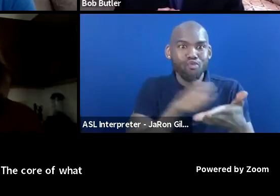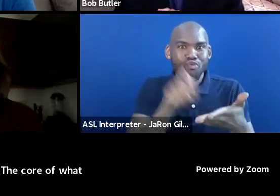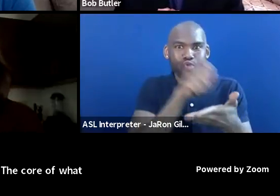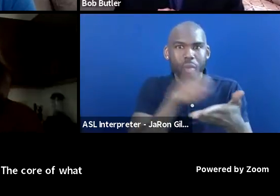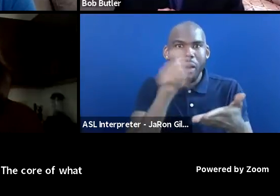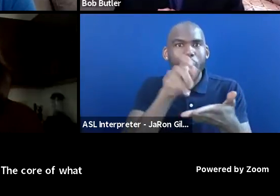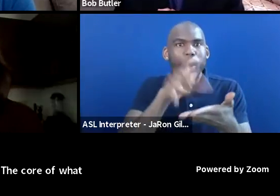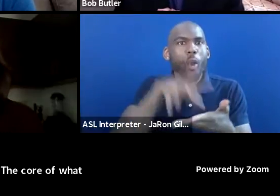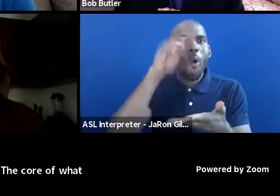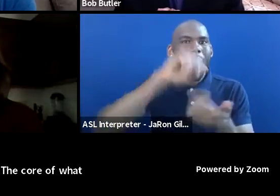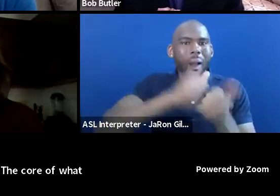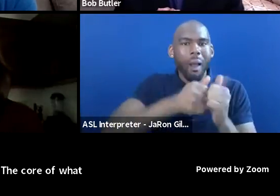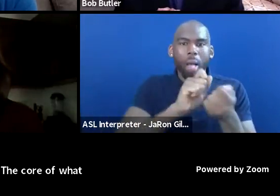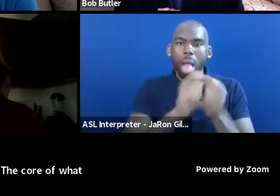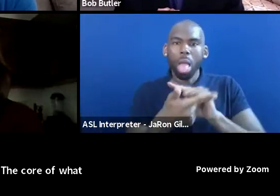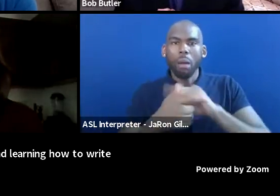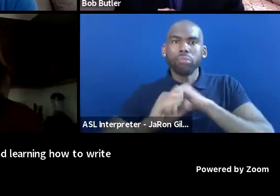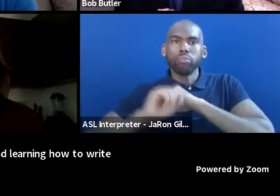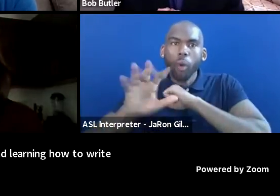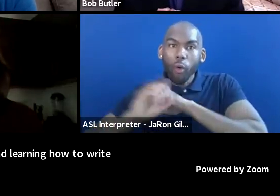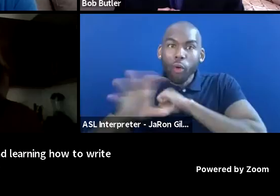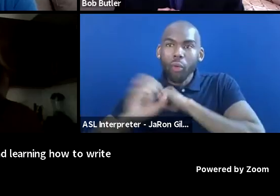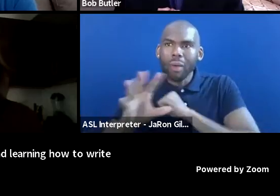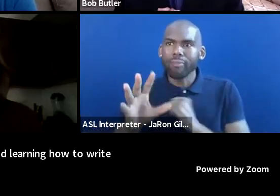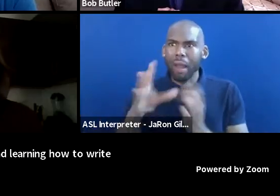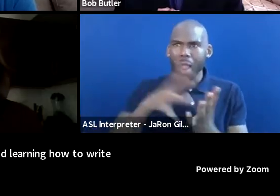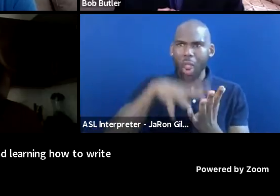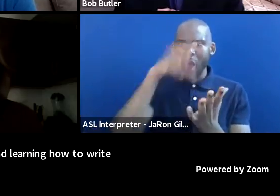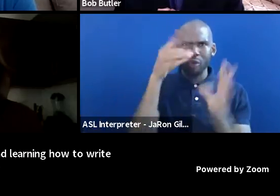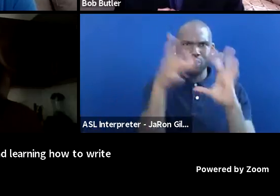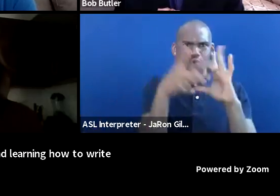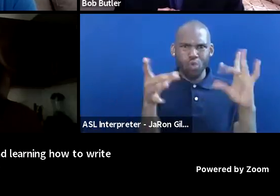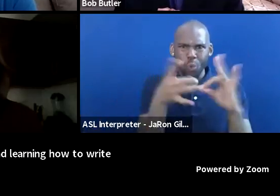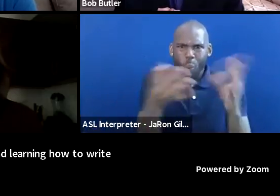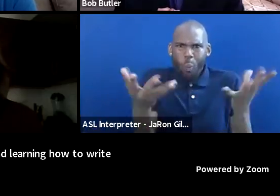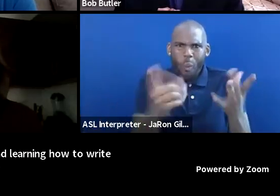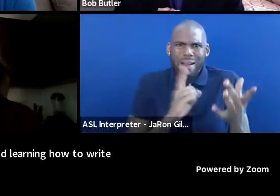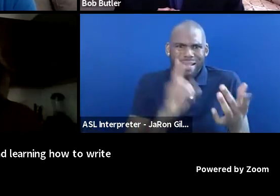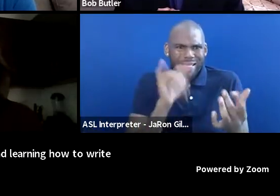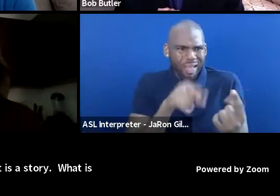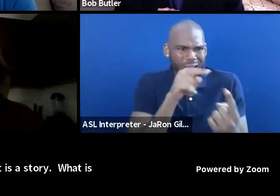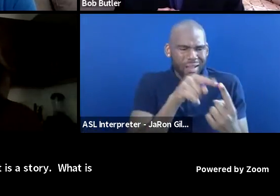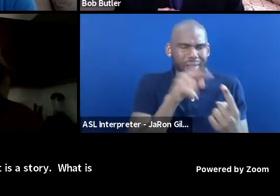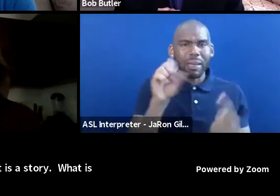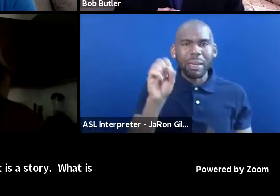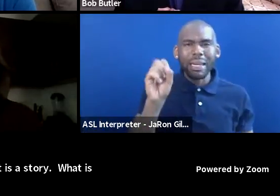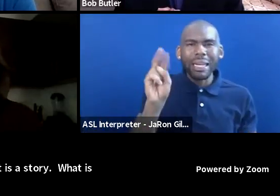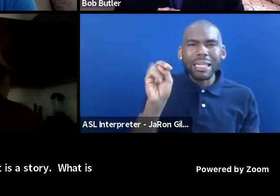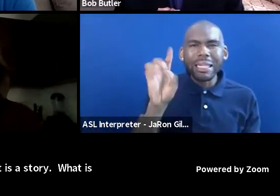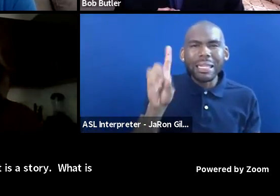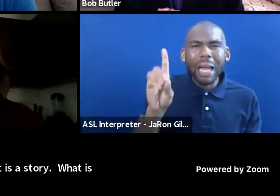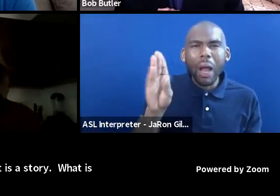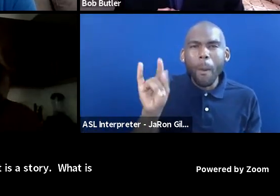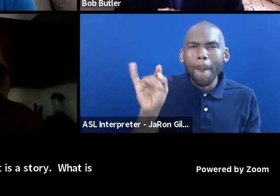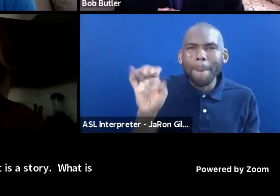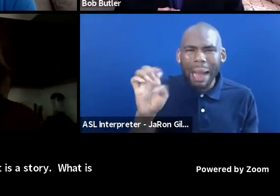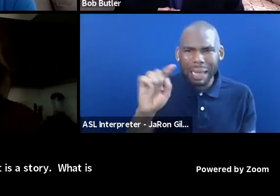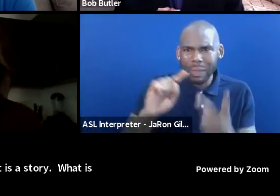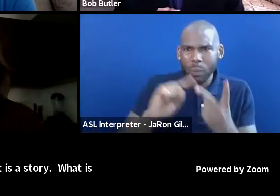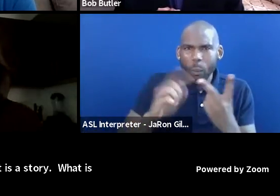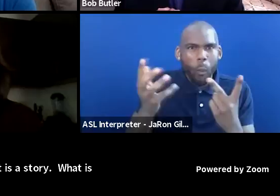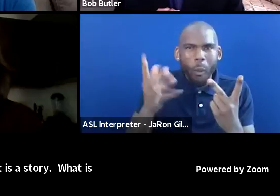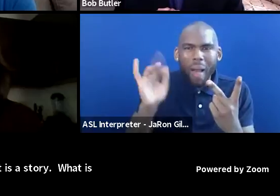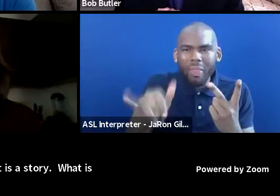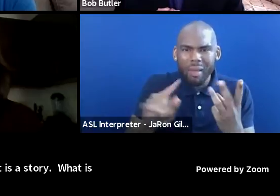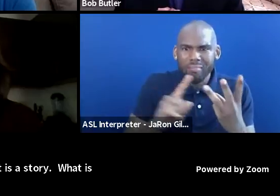for broadcast, and even learning what is a story, what is a soundbite, what are the questions I want to be asking people